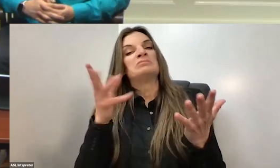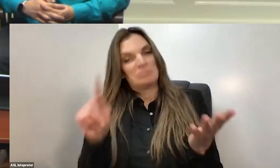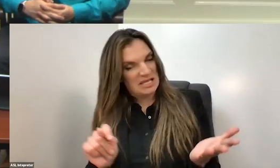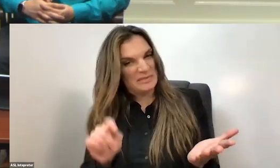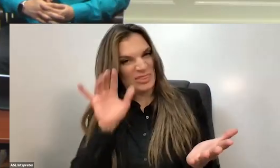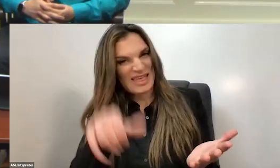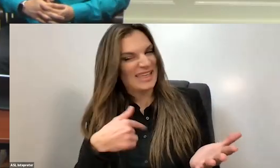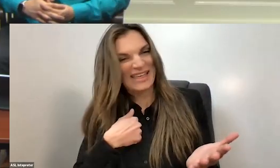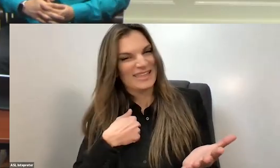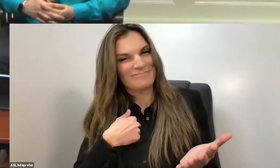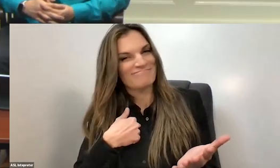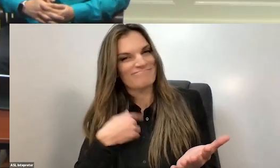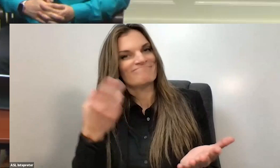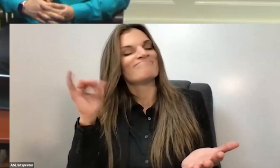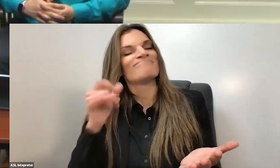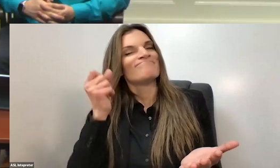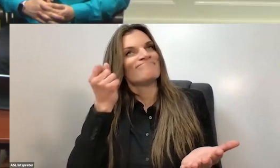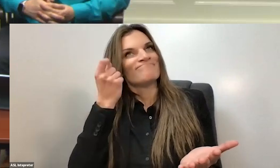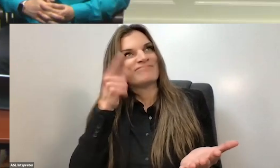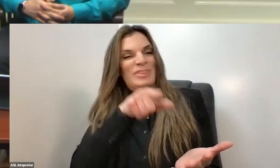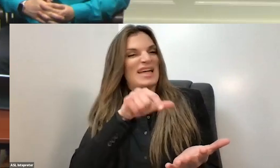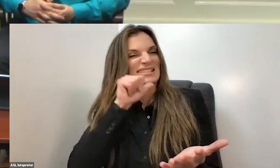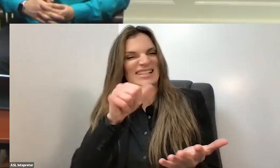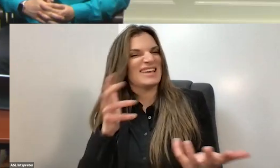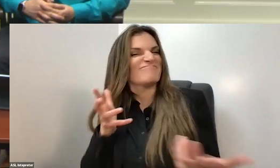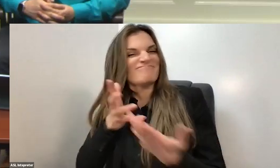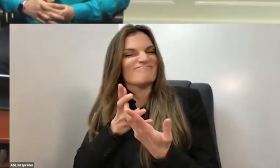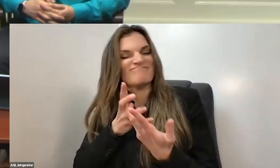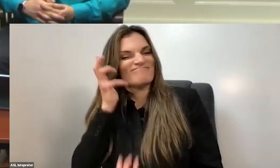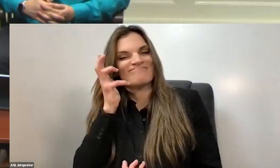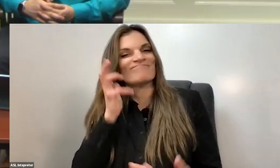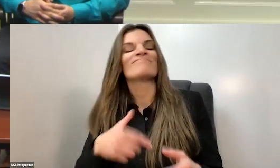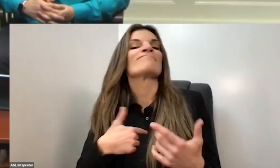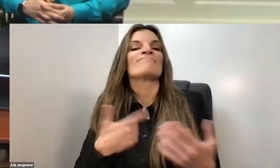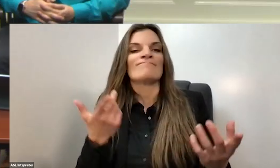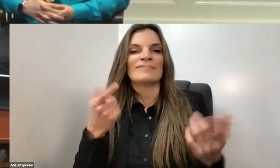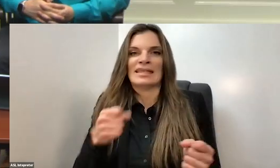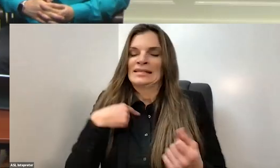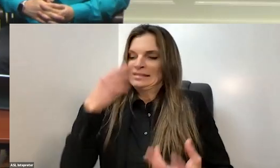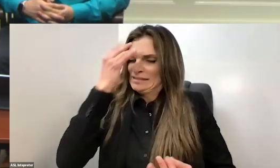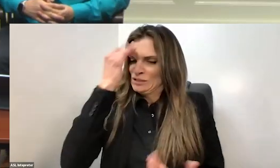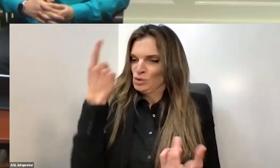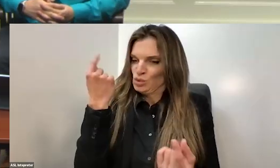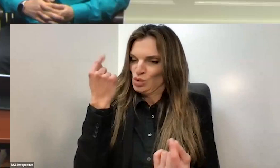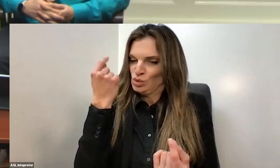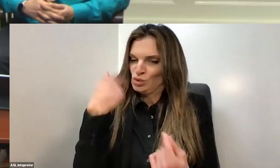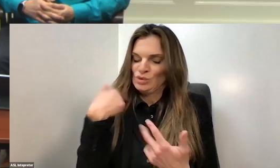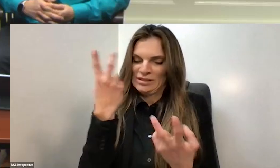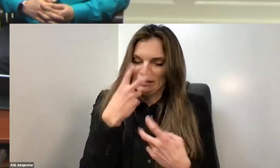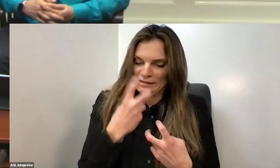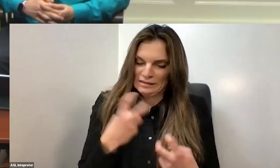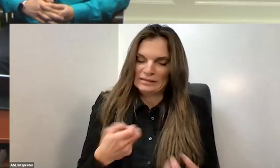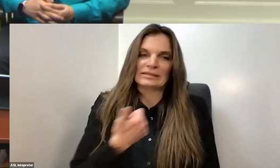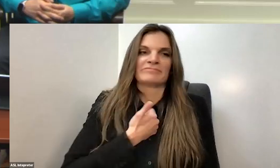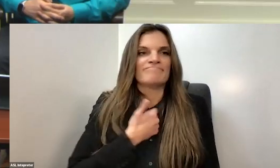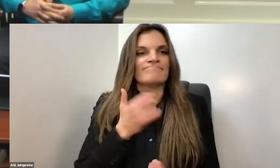gonna be most successful for me. So I was like, okay, well, I gotta figure things out. And so, you know, I